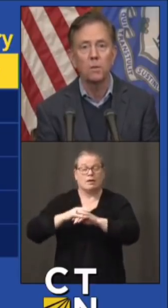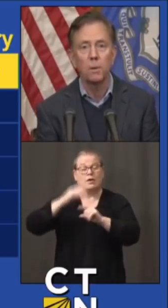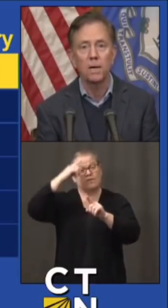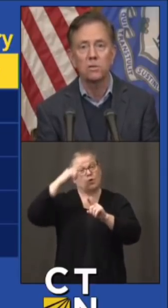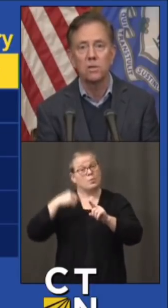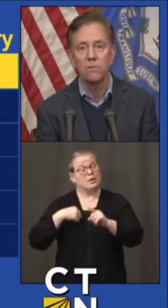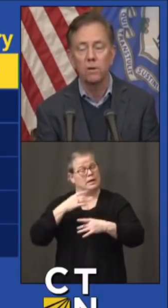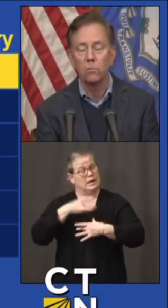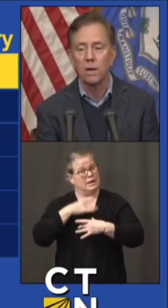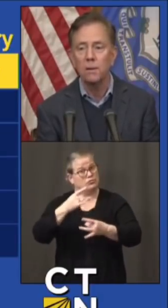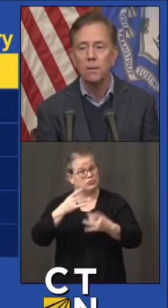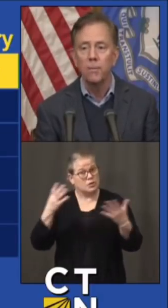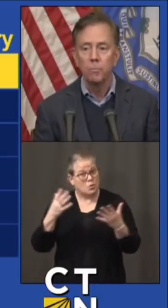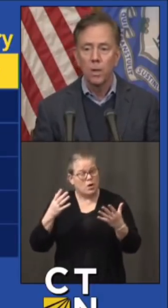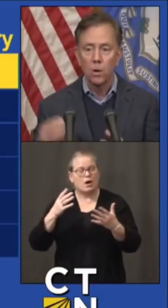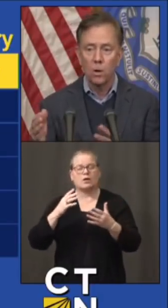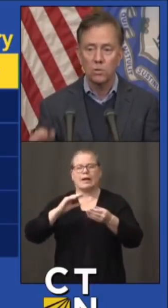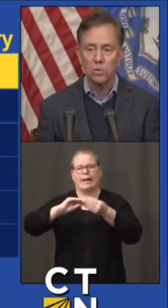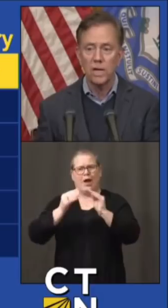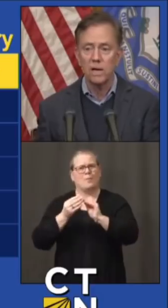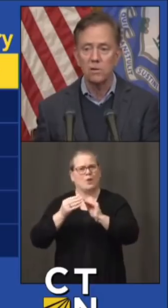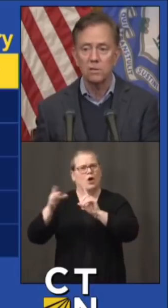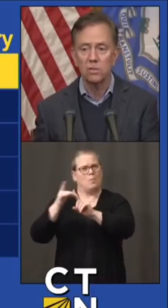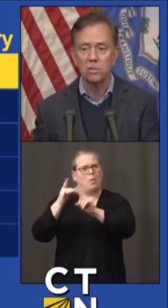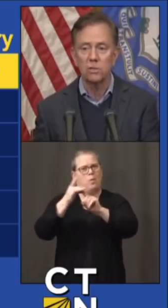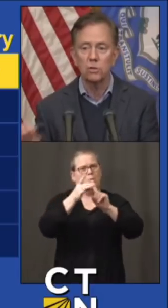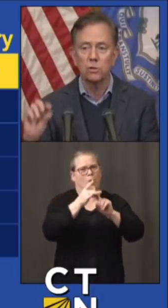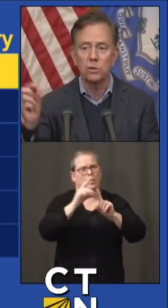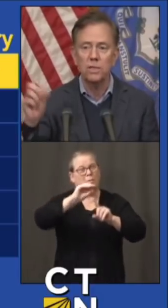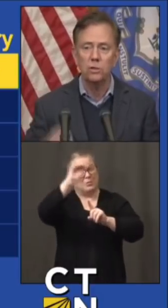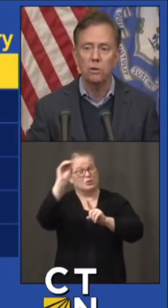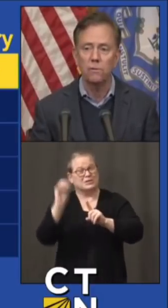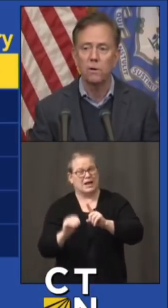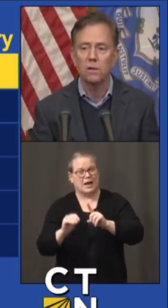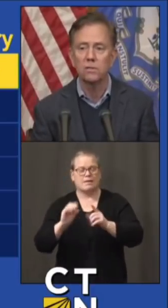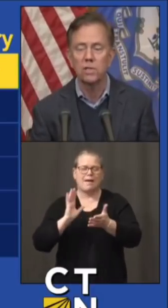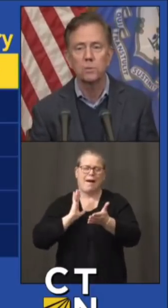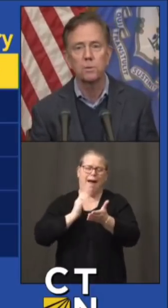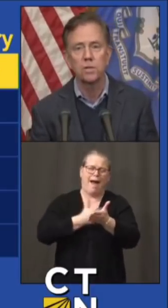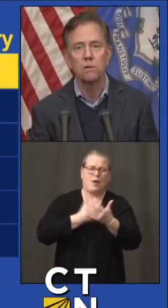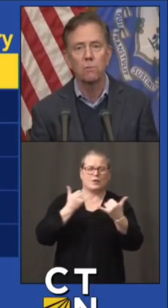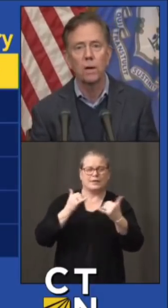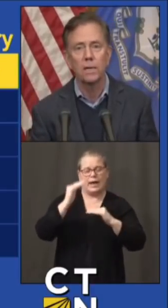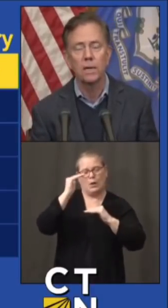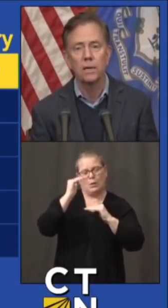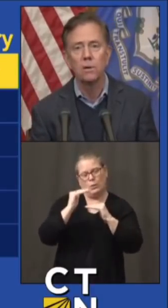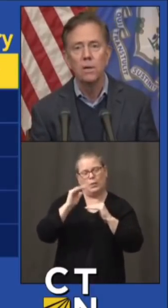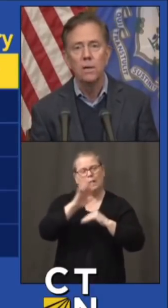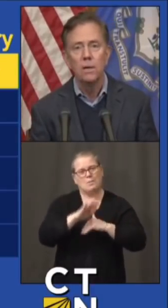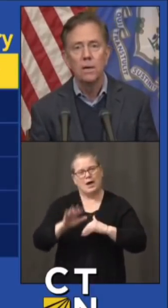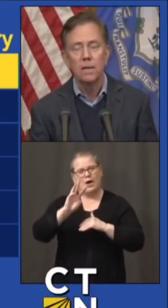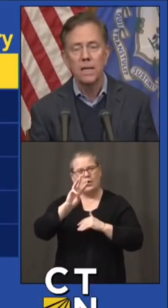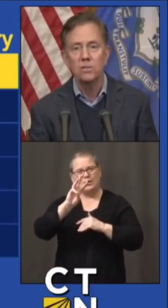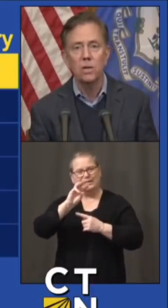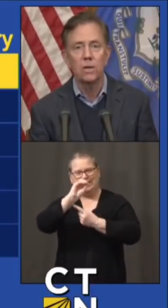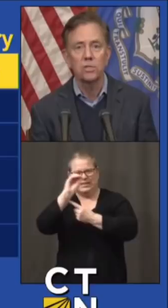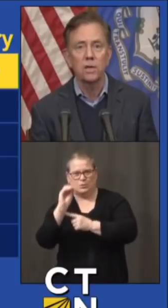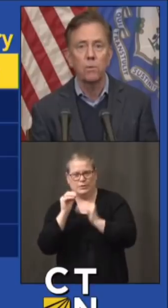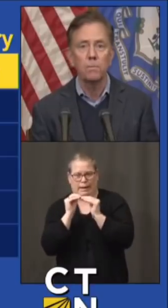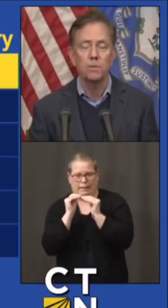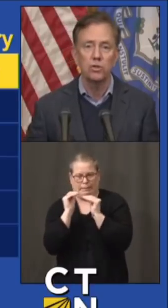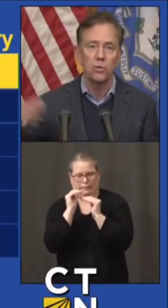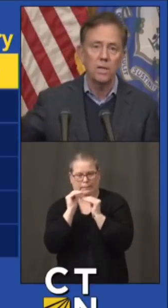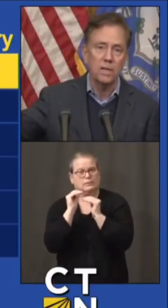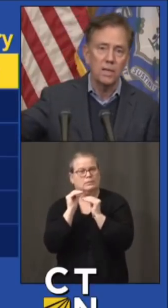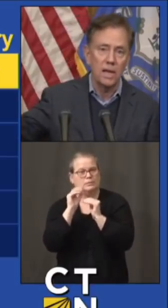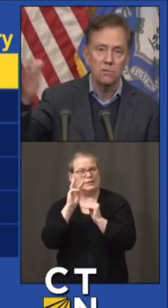to be the positivity rate. Ours is down just a titch over 6% right now. That's interesting.